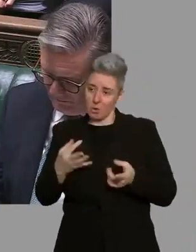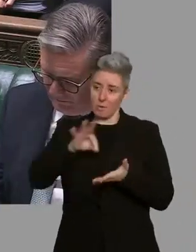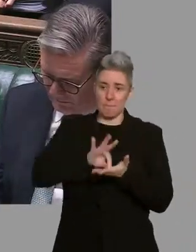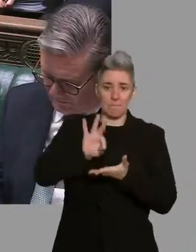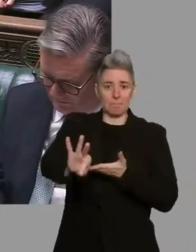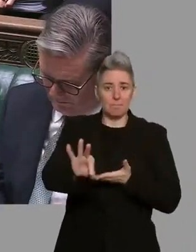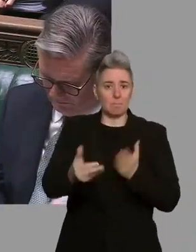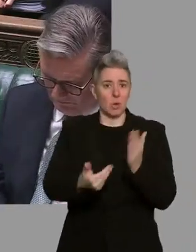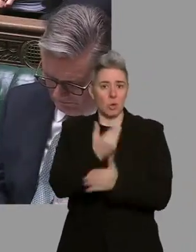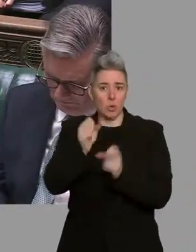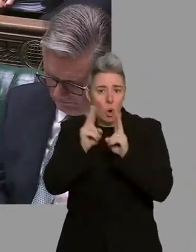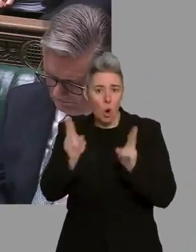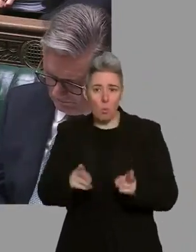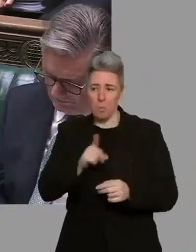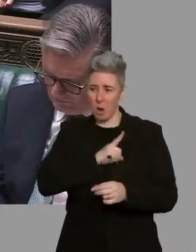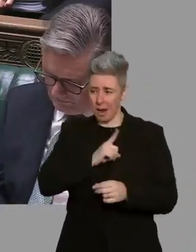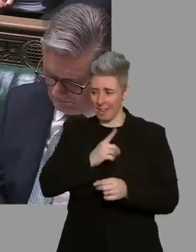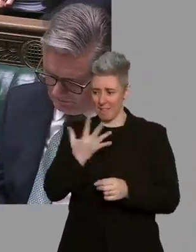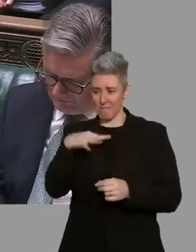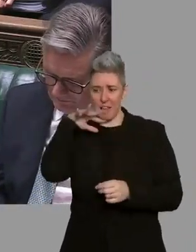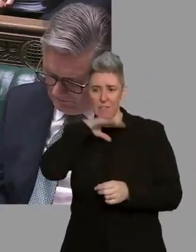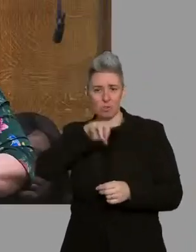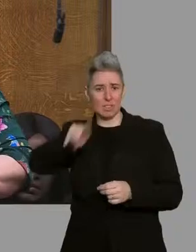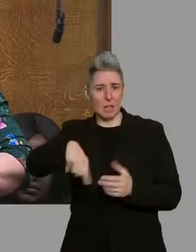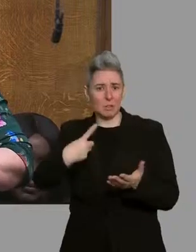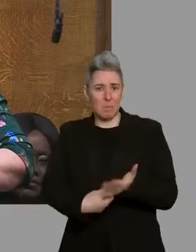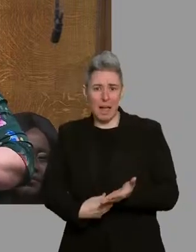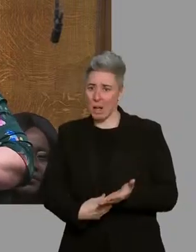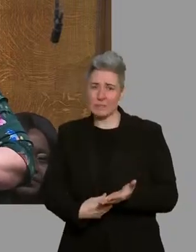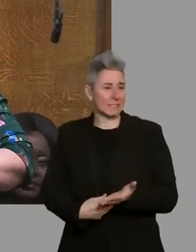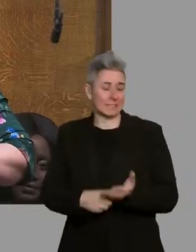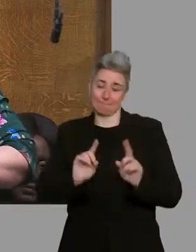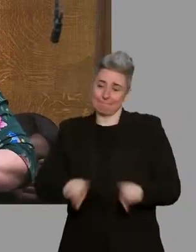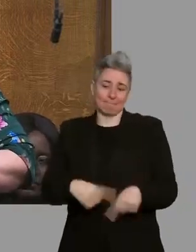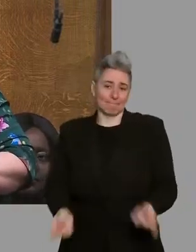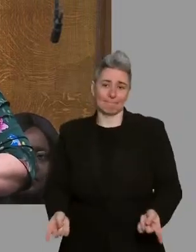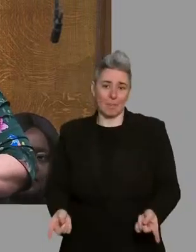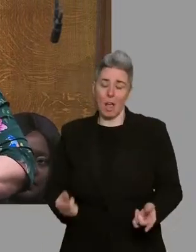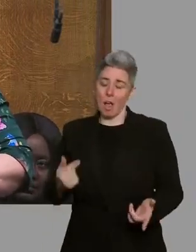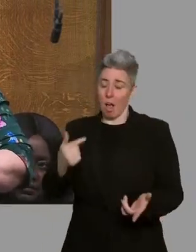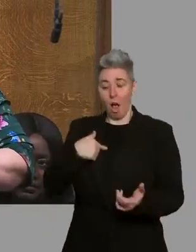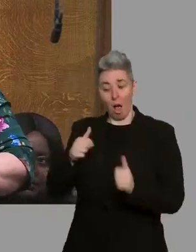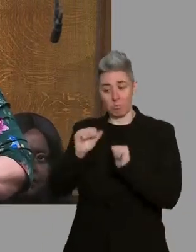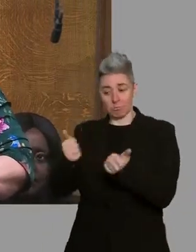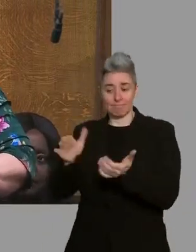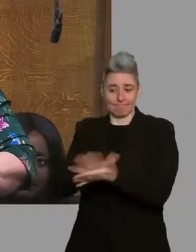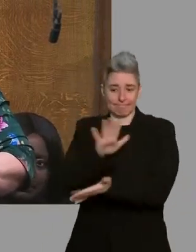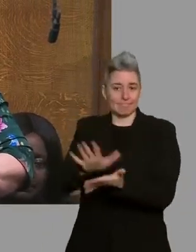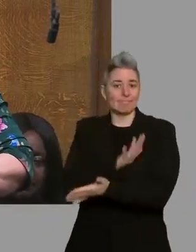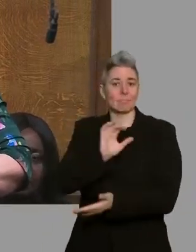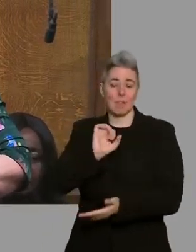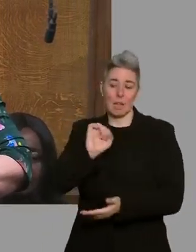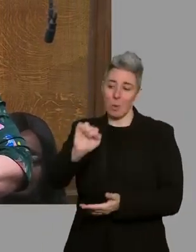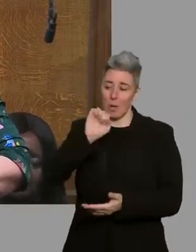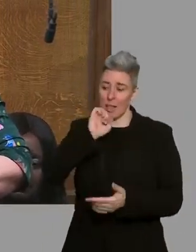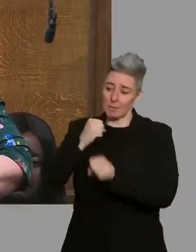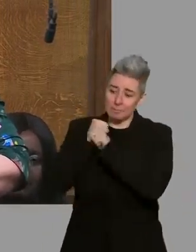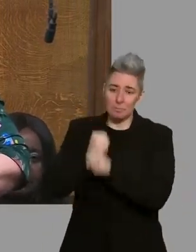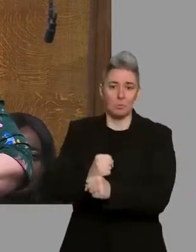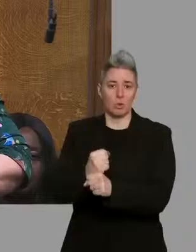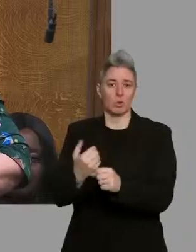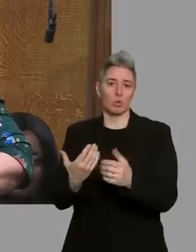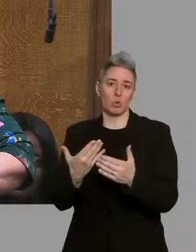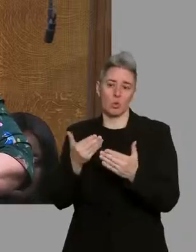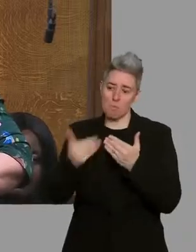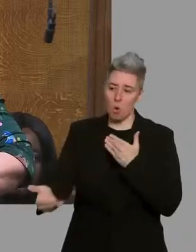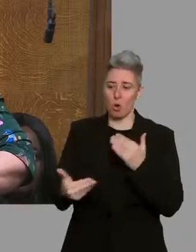to 1.5 million new homes. Will the Prime Minister agree that we need clear targets for the number of social housing units so